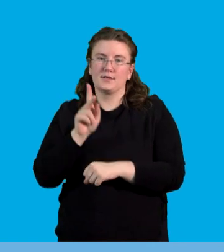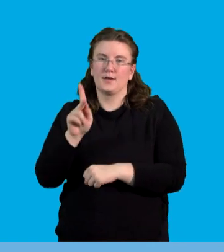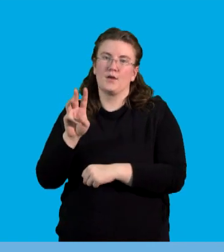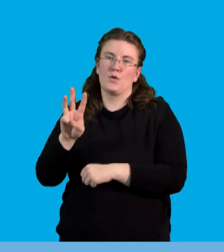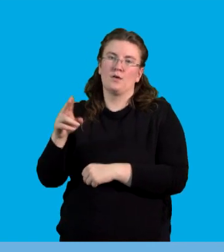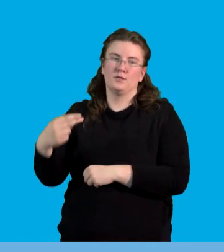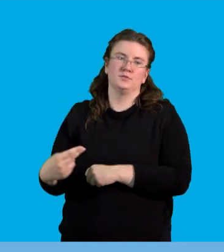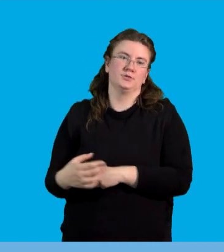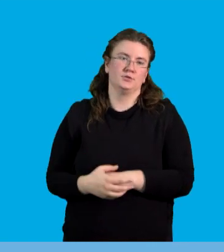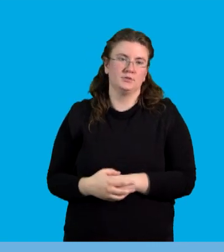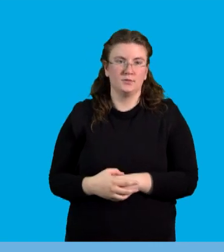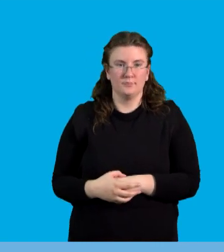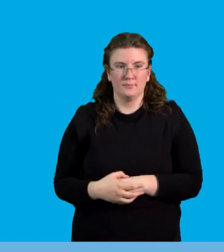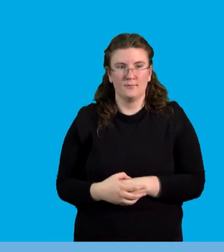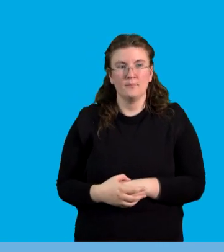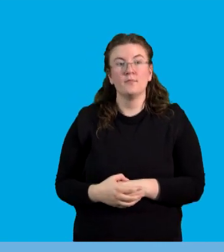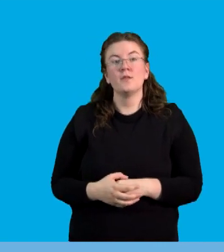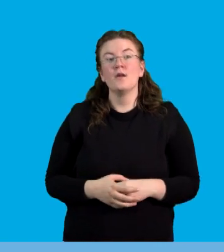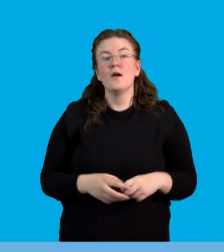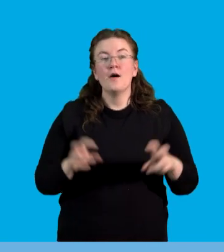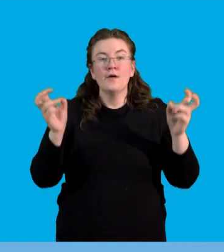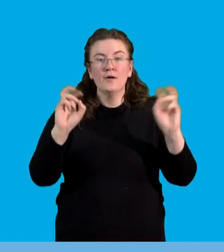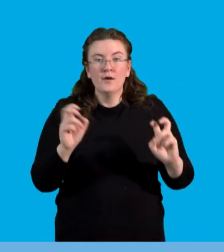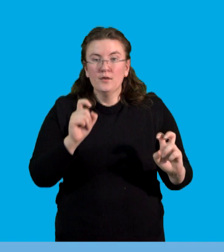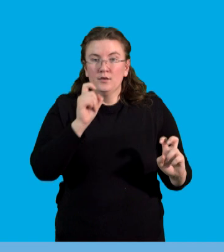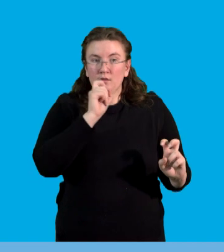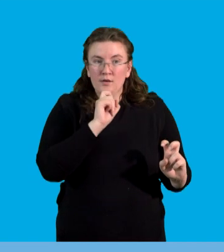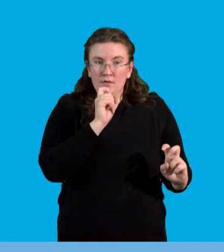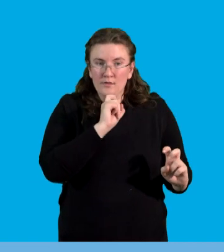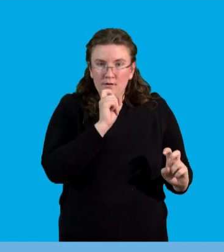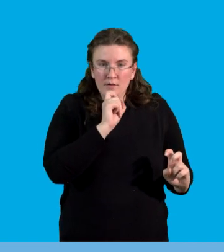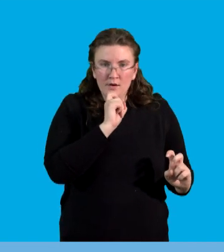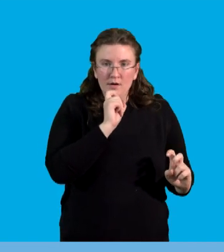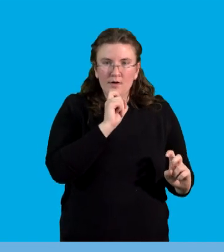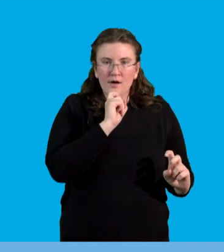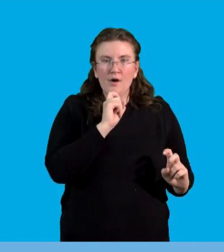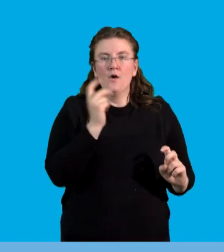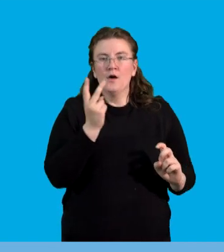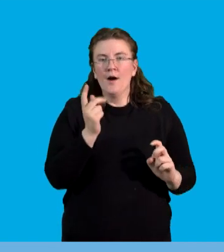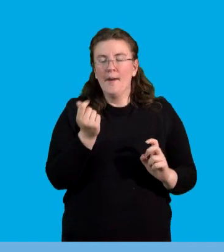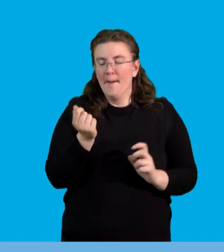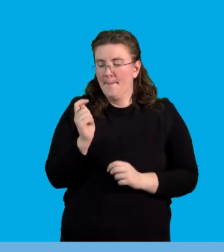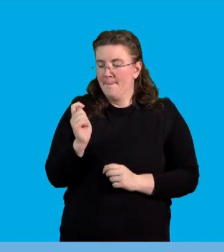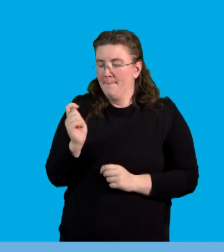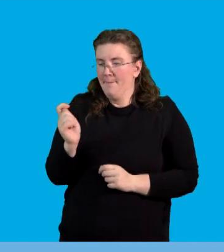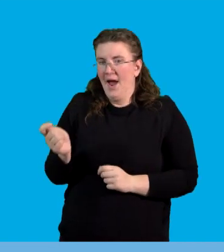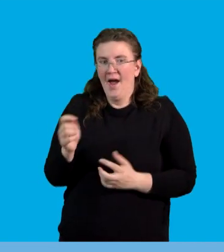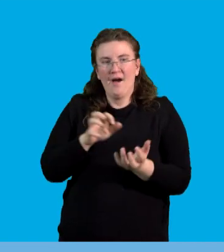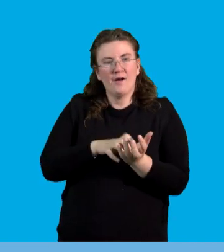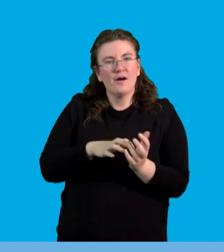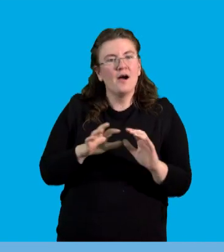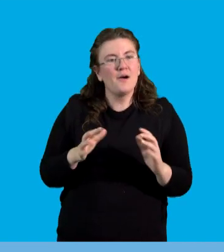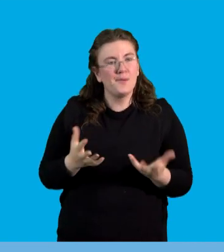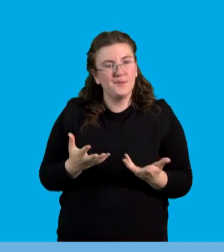Then the quantity of power consumed by the consumer and the payable amount is calculated as follows. So the amount